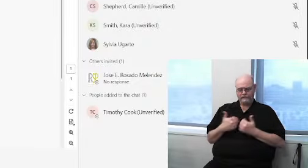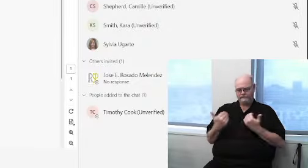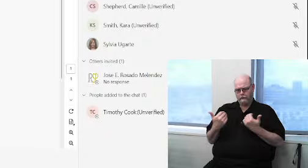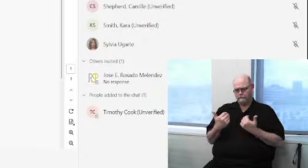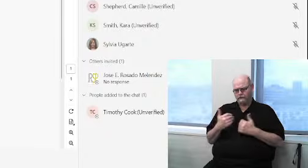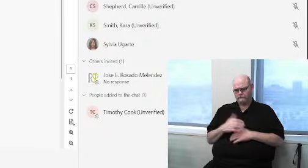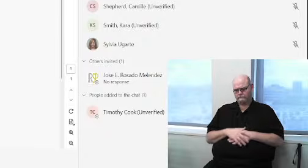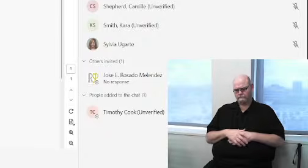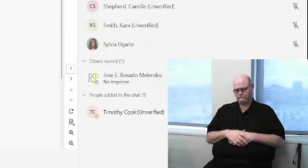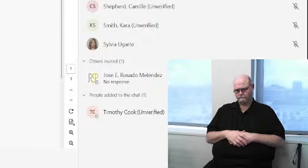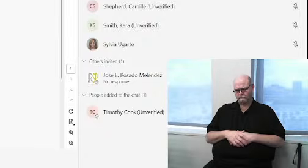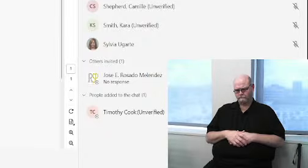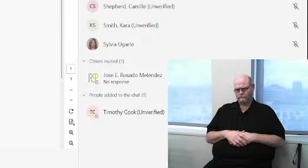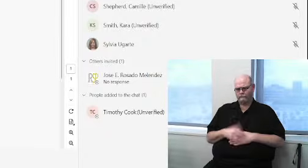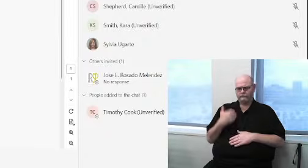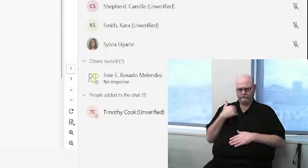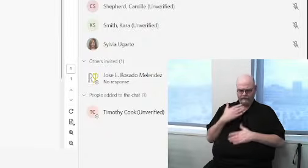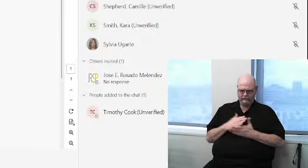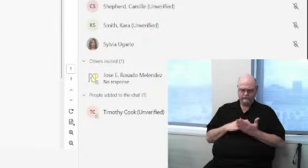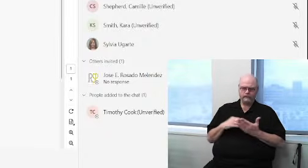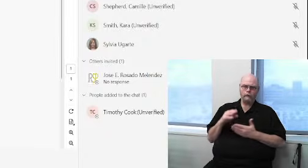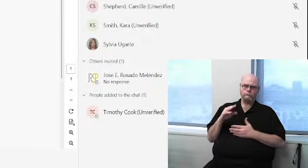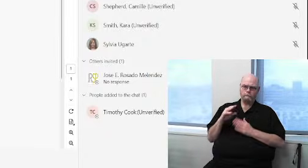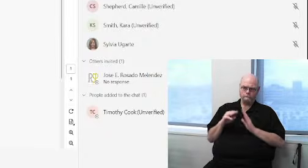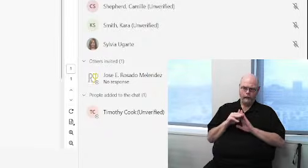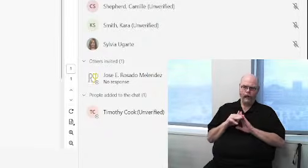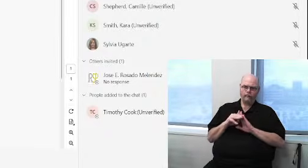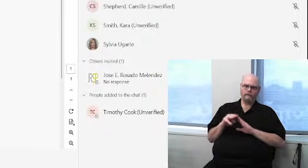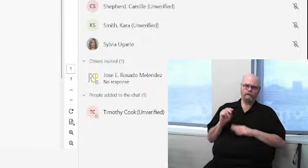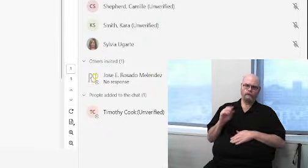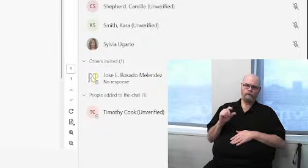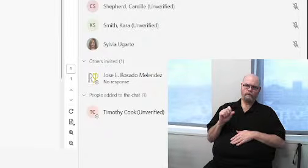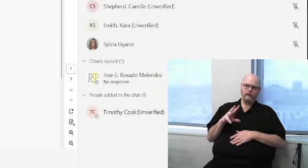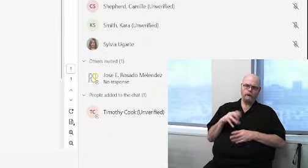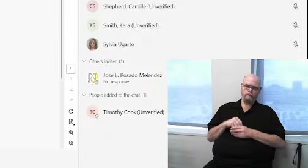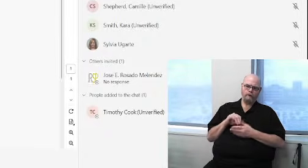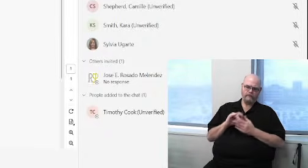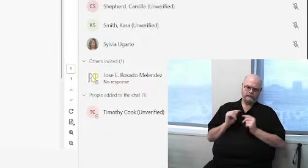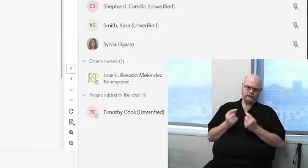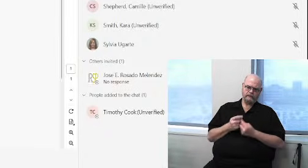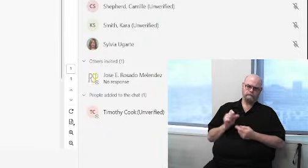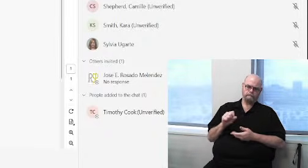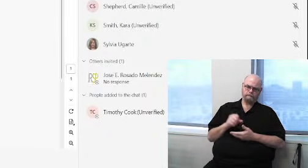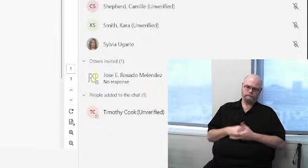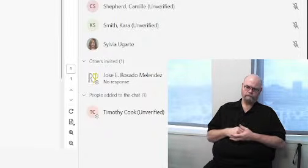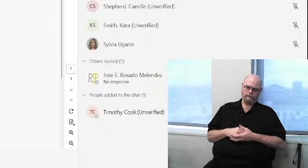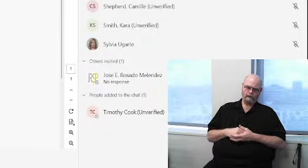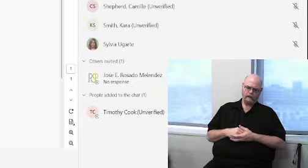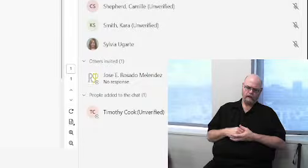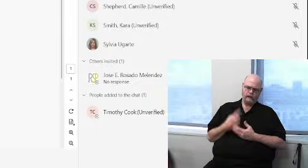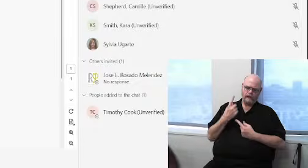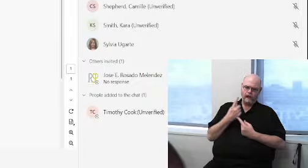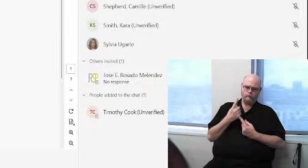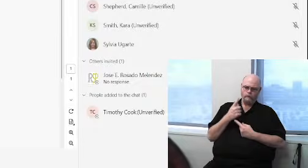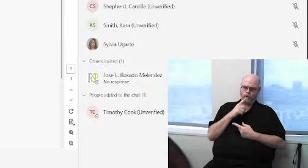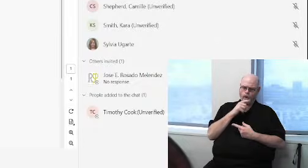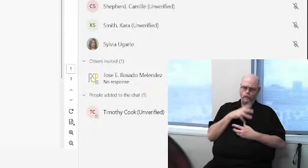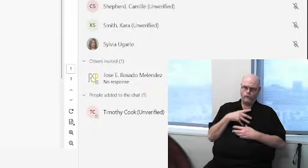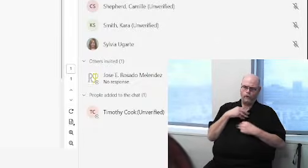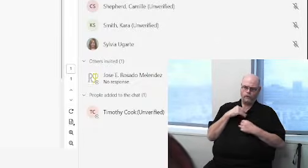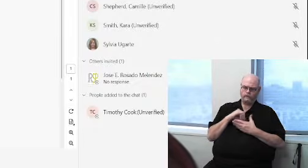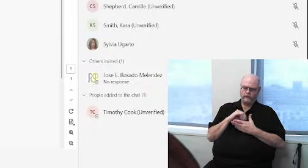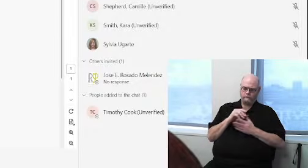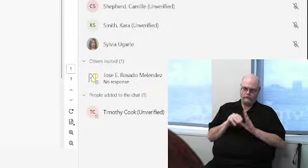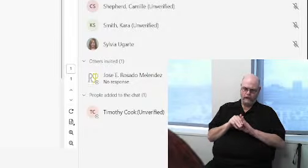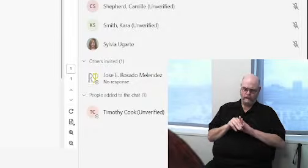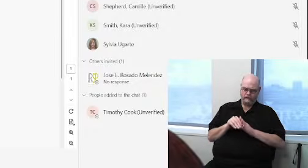that's different, right? The report versus the modeling. Yeah, there are some tools that we utilize at Luma that are all part of that team. Okay, and I'm just wondering who is